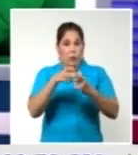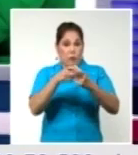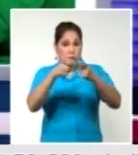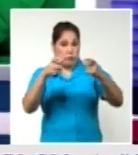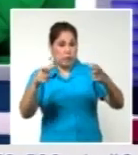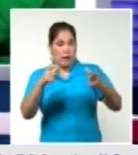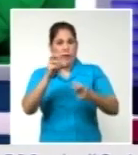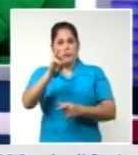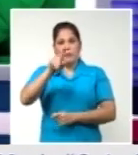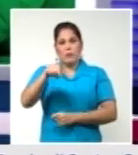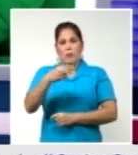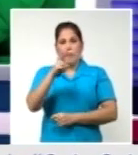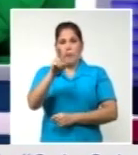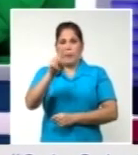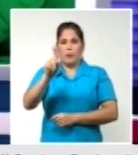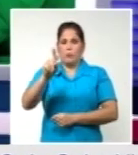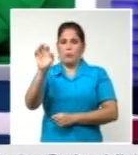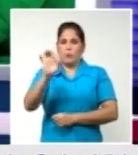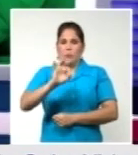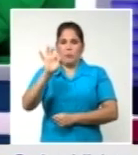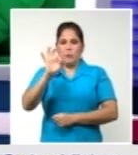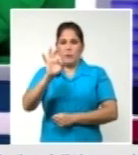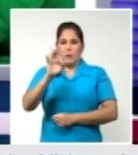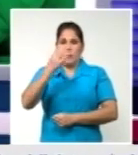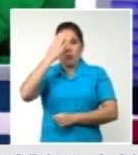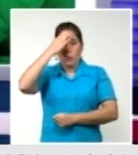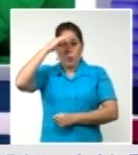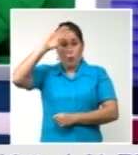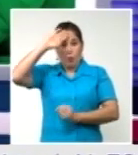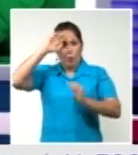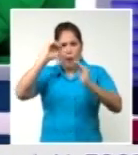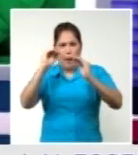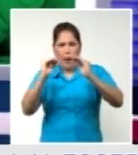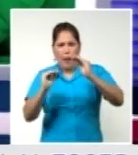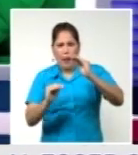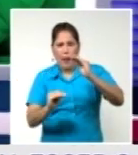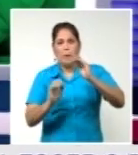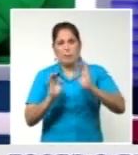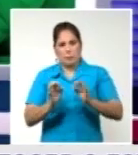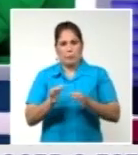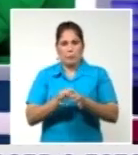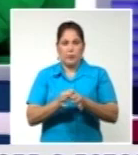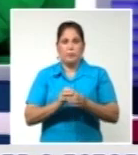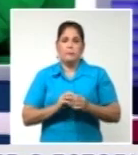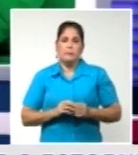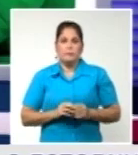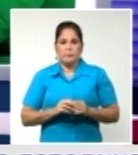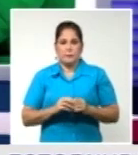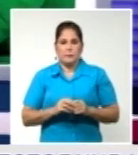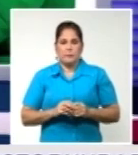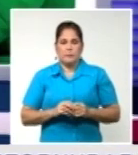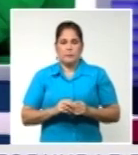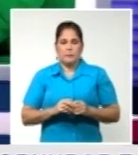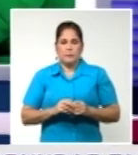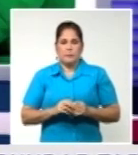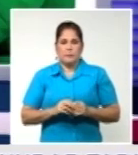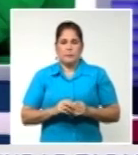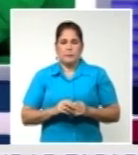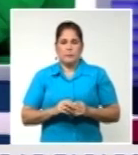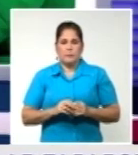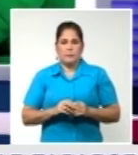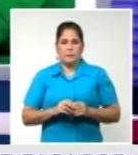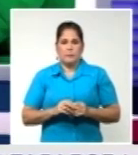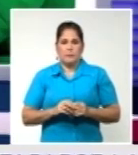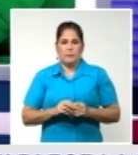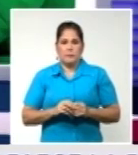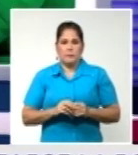negative result when compared with the number of confirmed cases yesterday. 19 people were discharged from hospital in